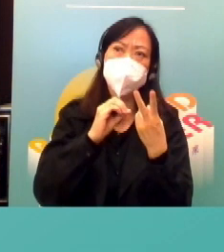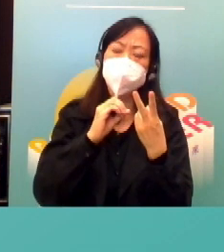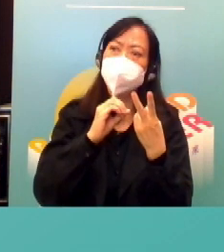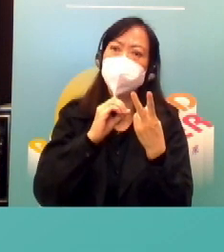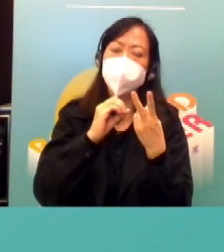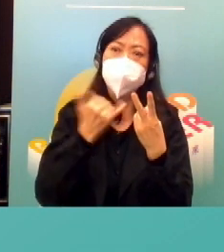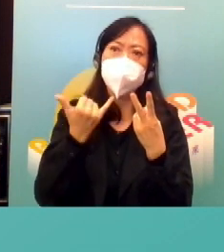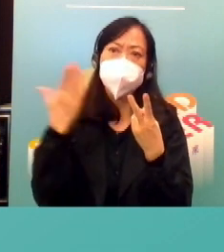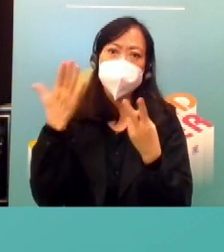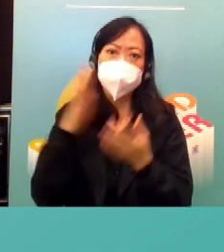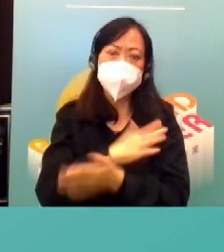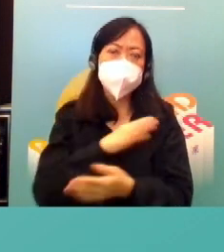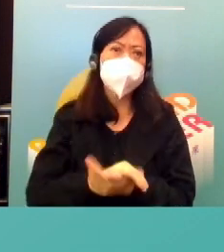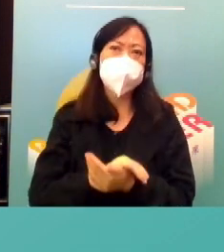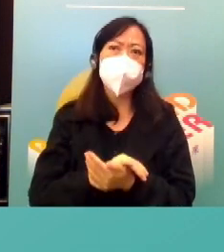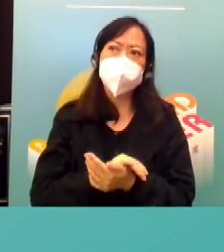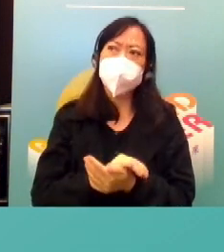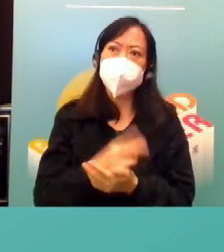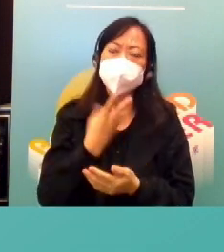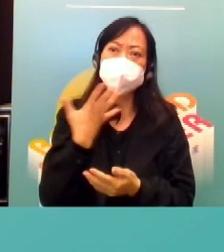to go.